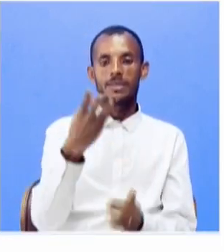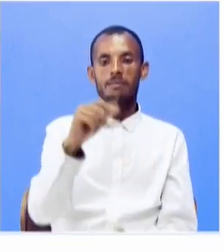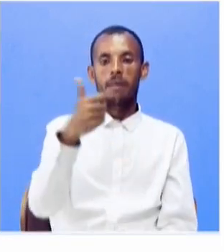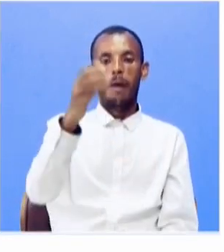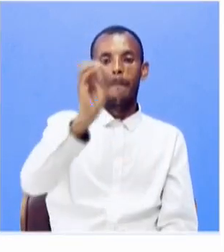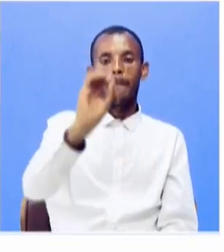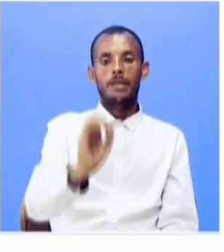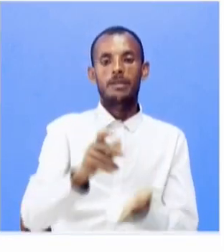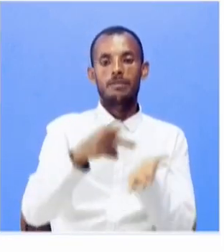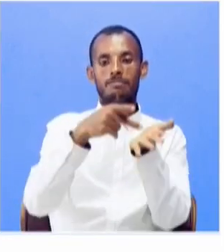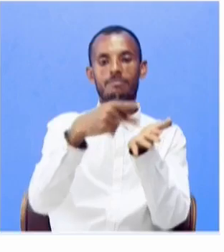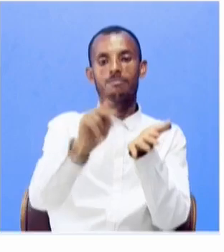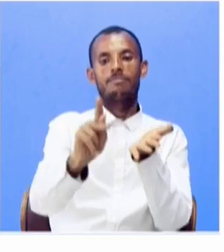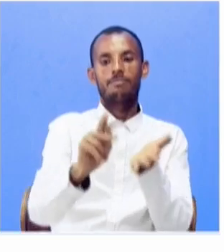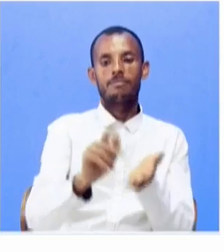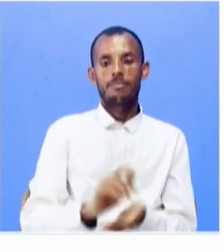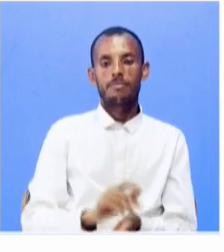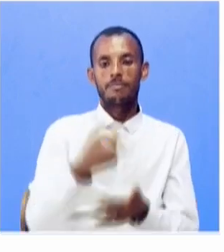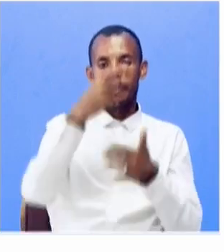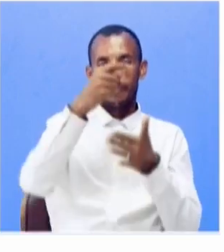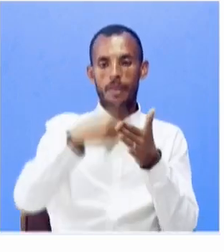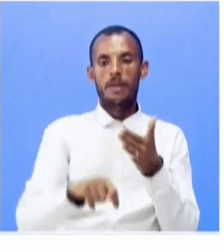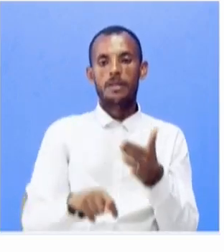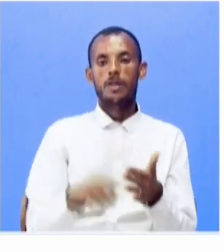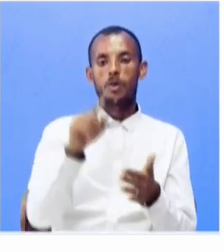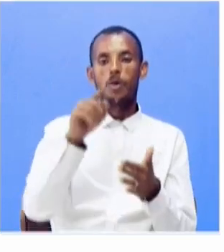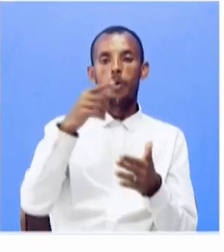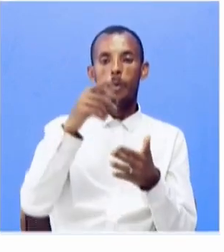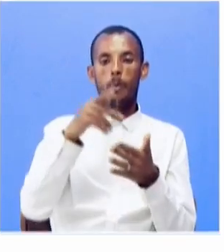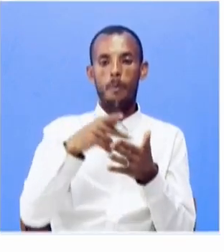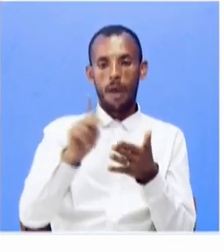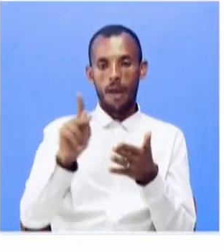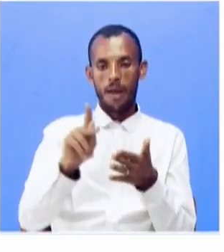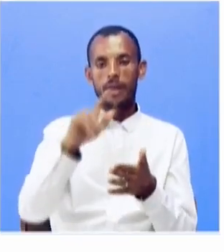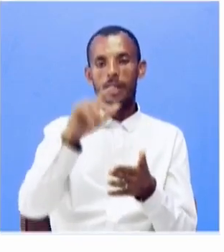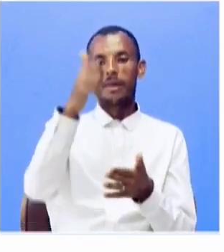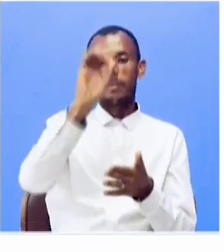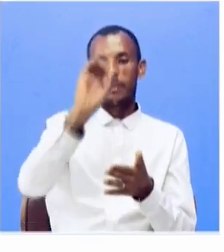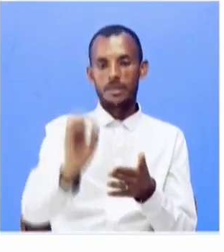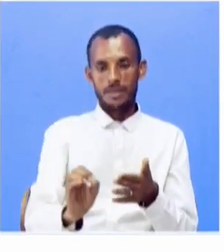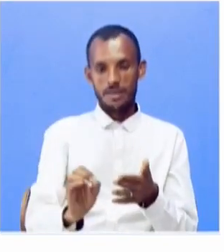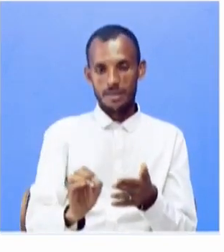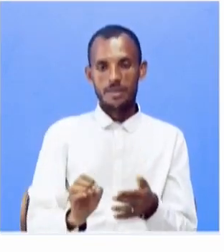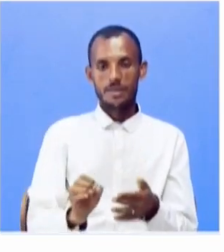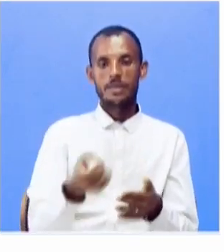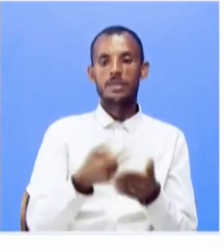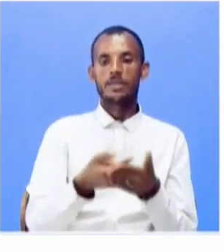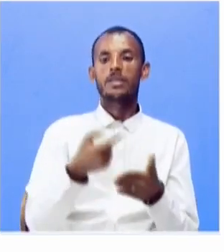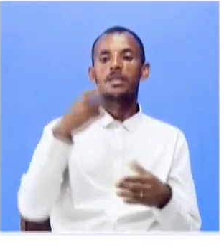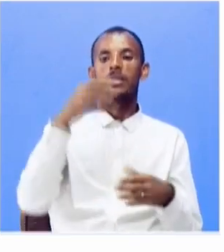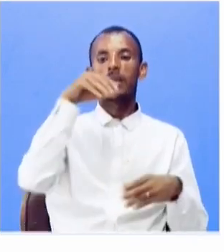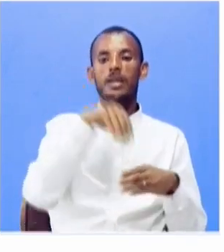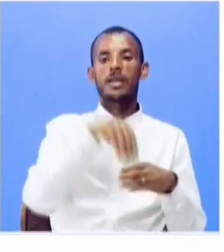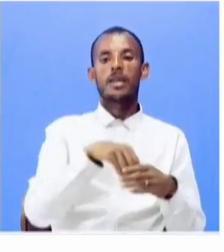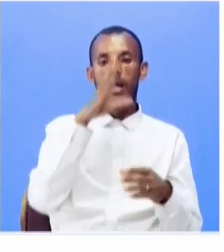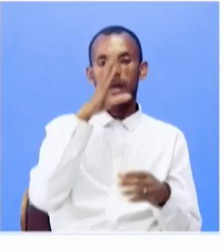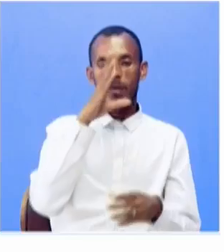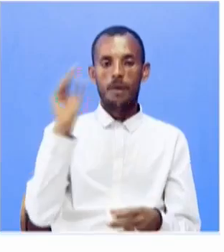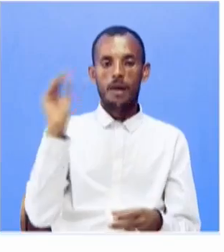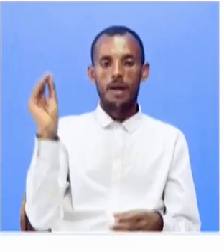percent you have to pay is 10% of this portion of income. And